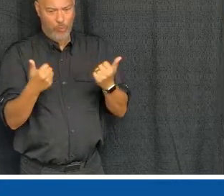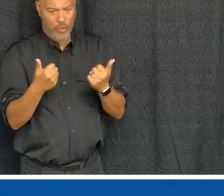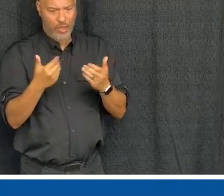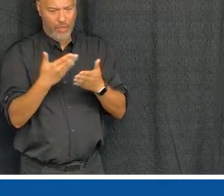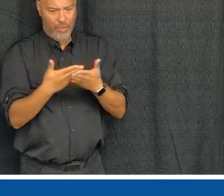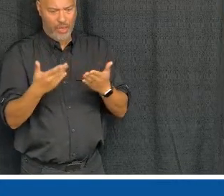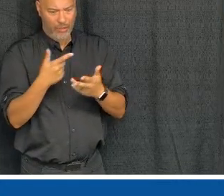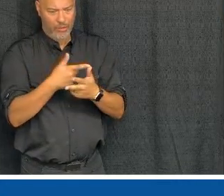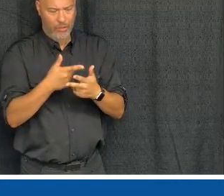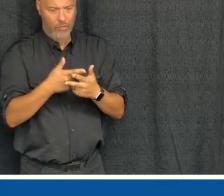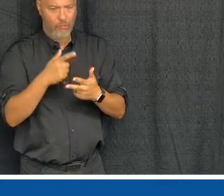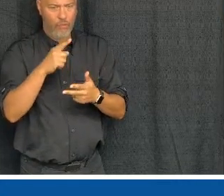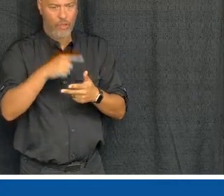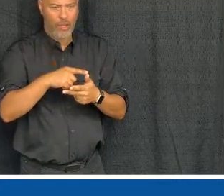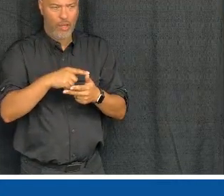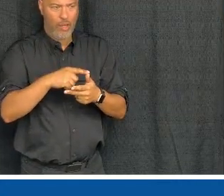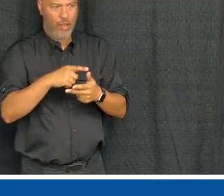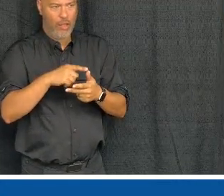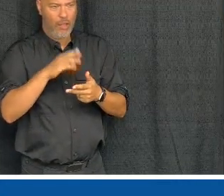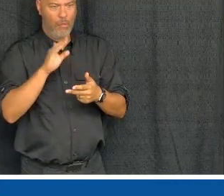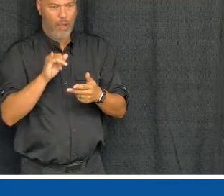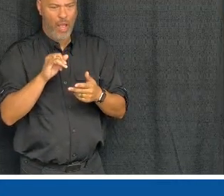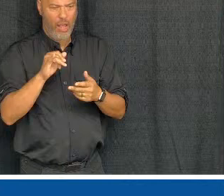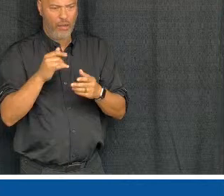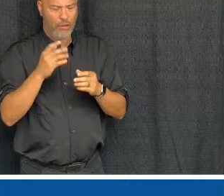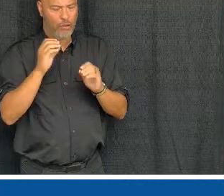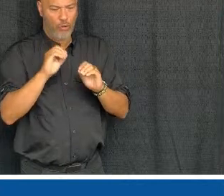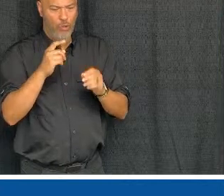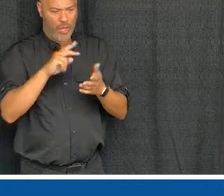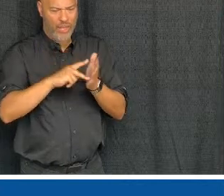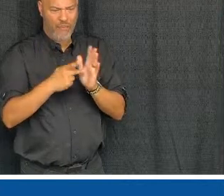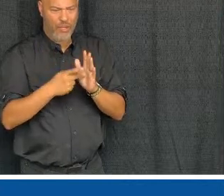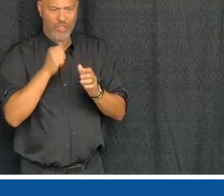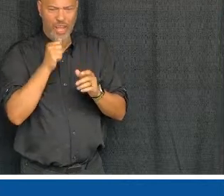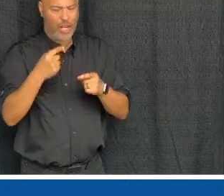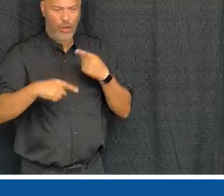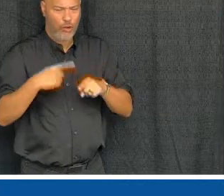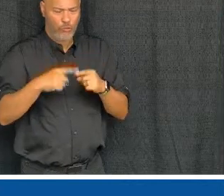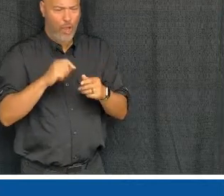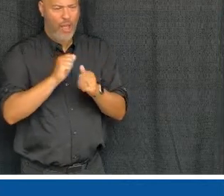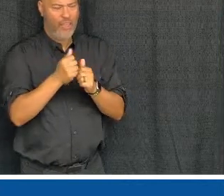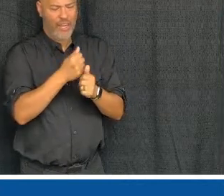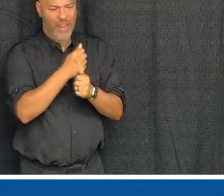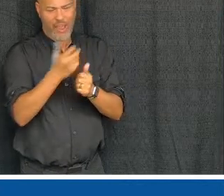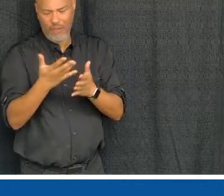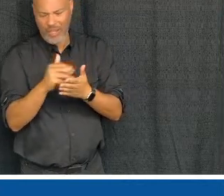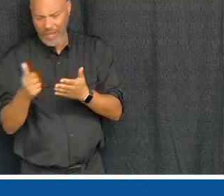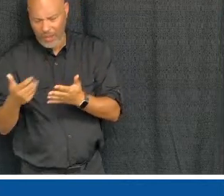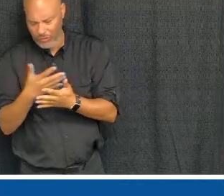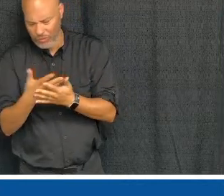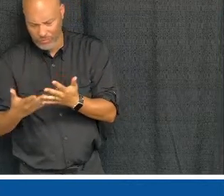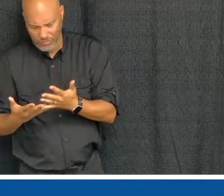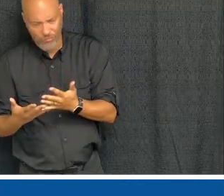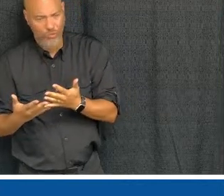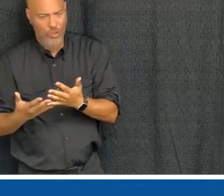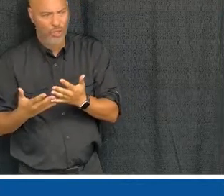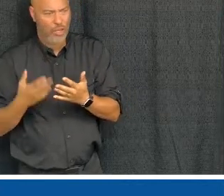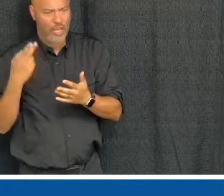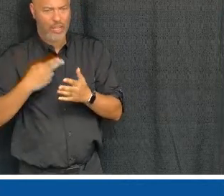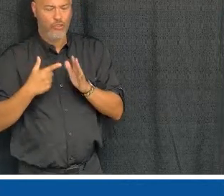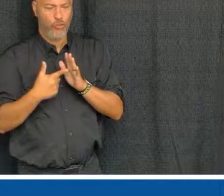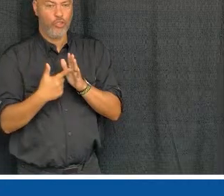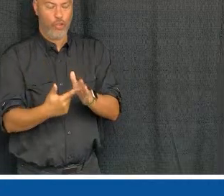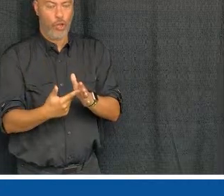There's the definition that I think is pretty non-controversial, and then there's everything else, which history has